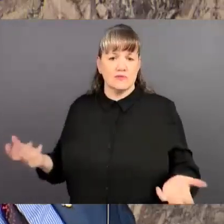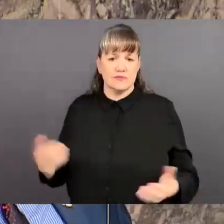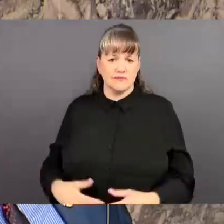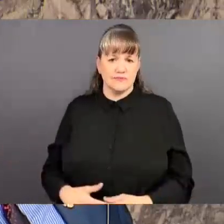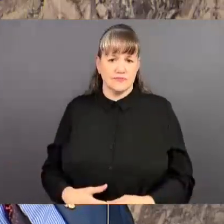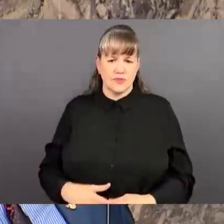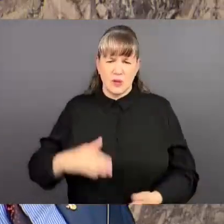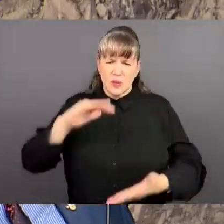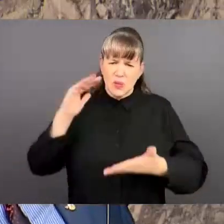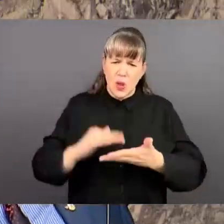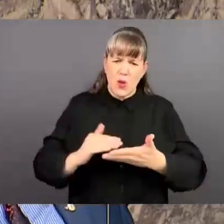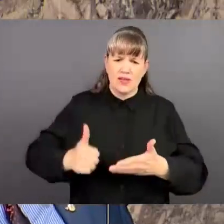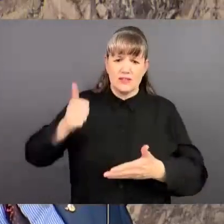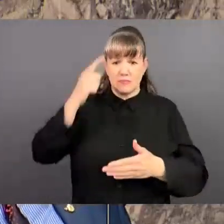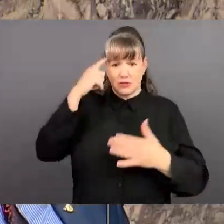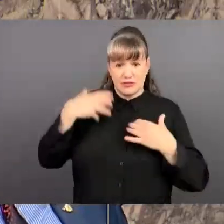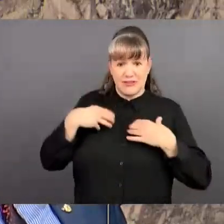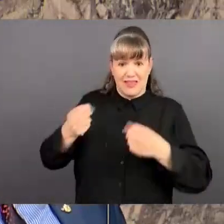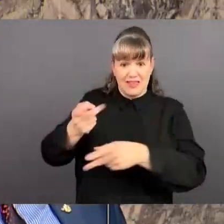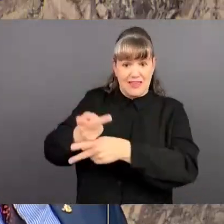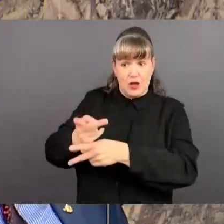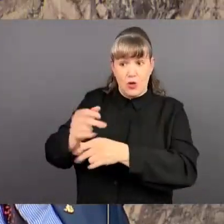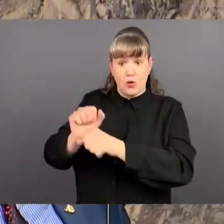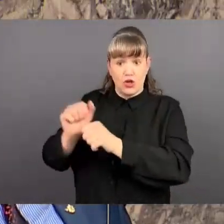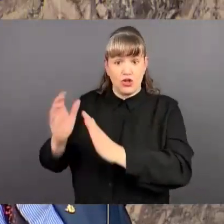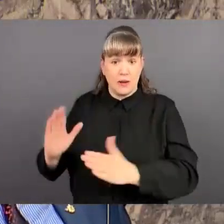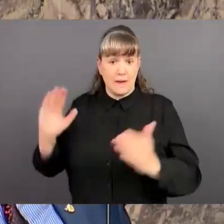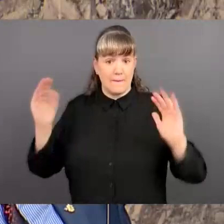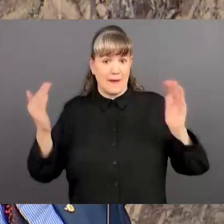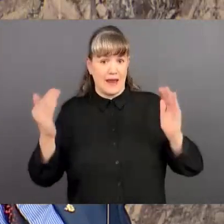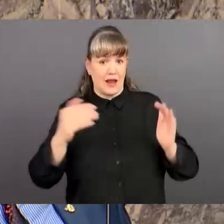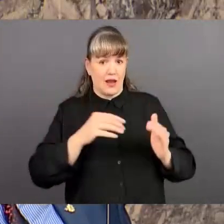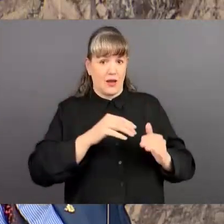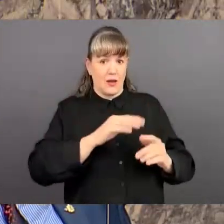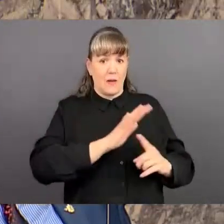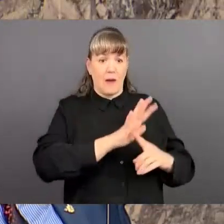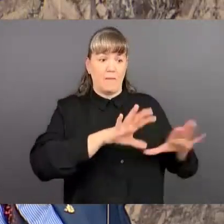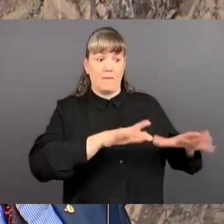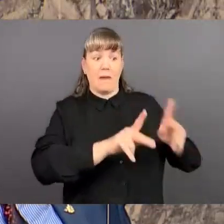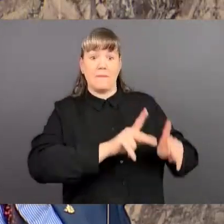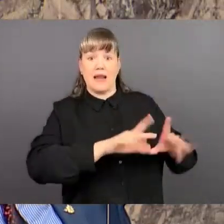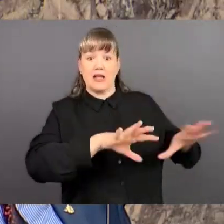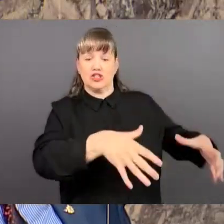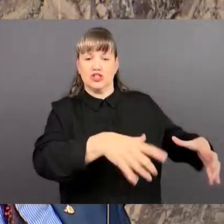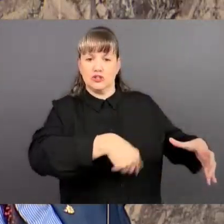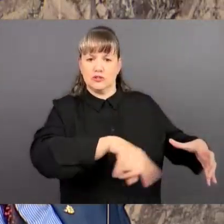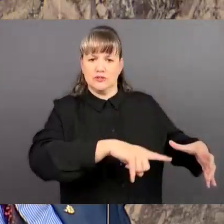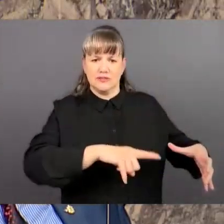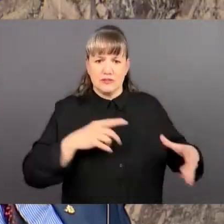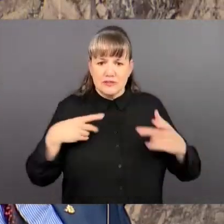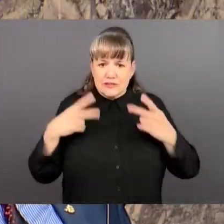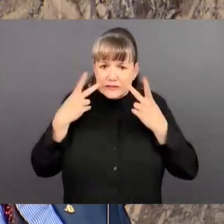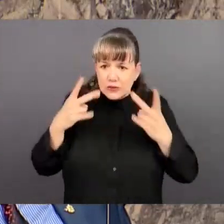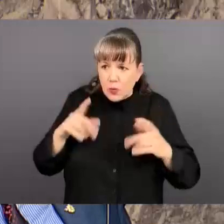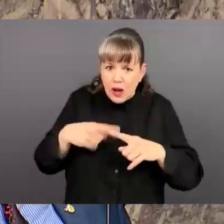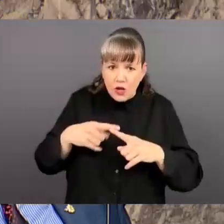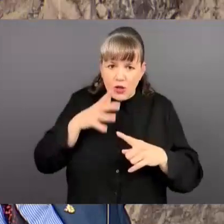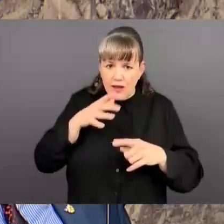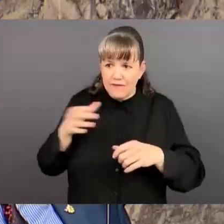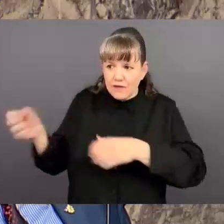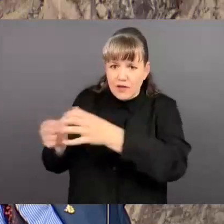across all of the provinces and no solution in sight. When will this government take responsibility for the risks that they've created, for the patients that